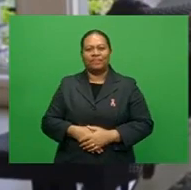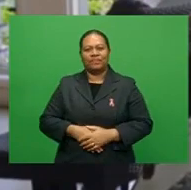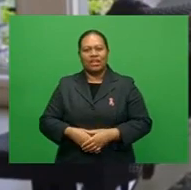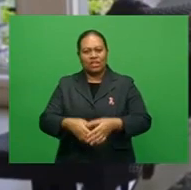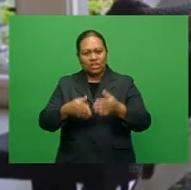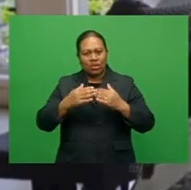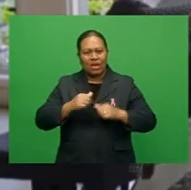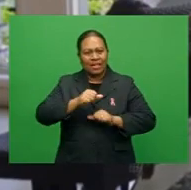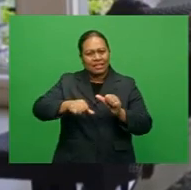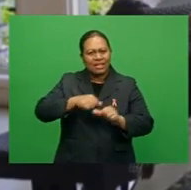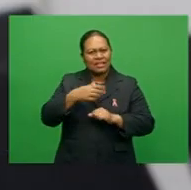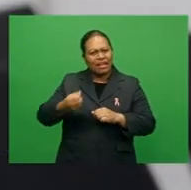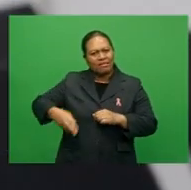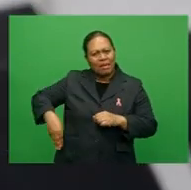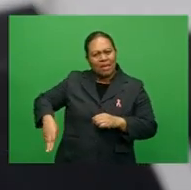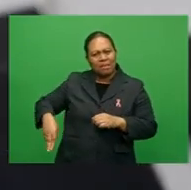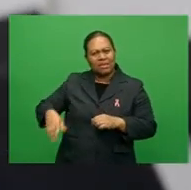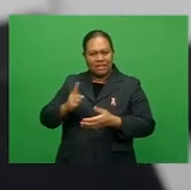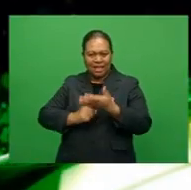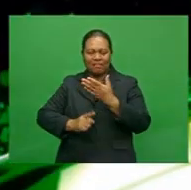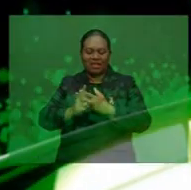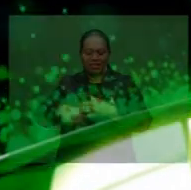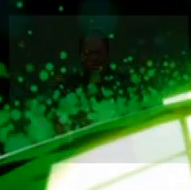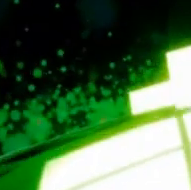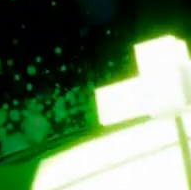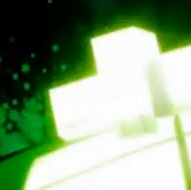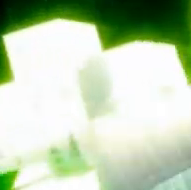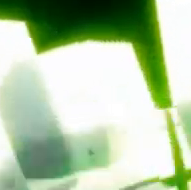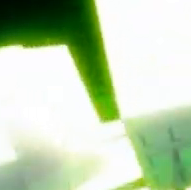its membership drive earlier this week.